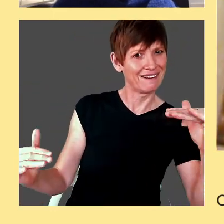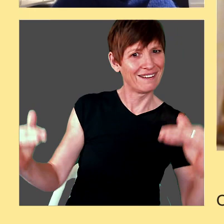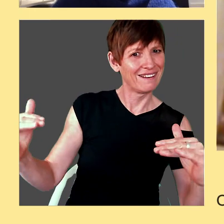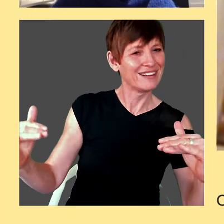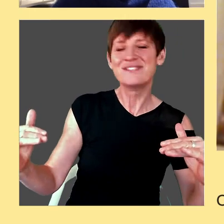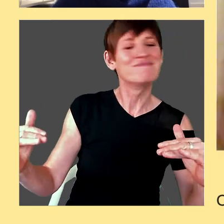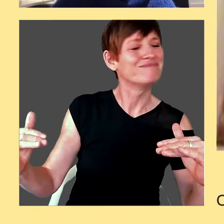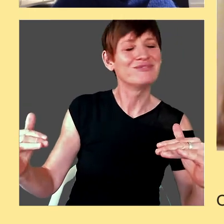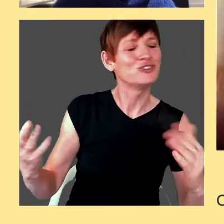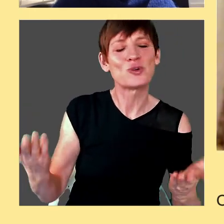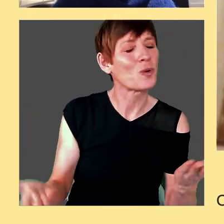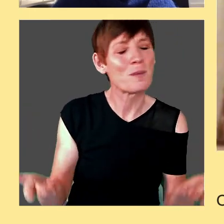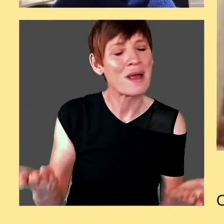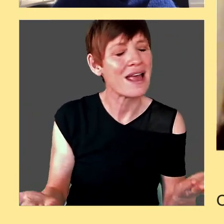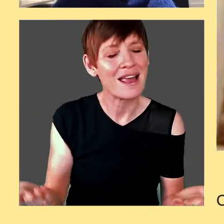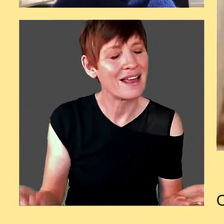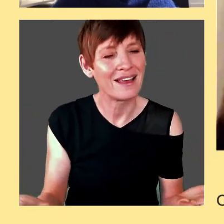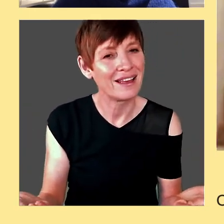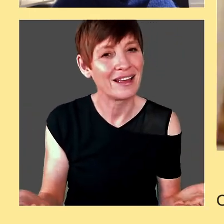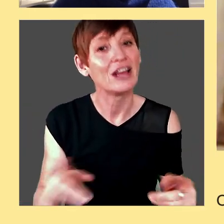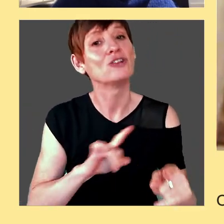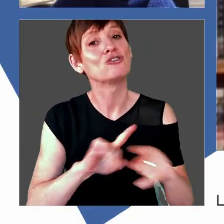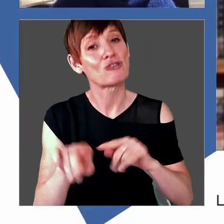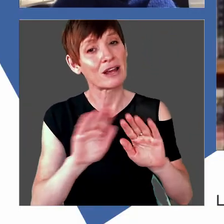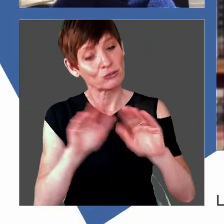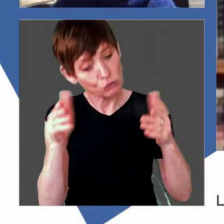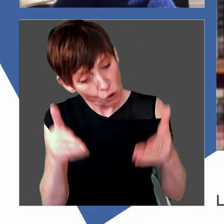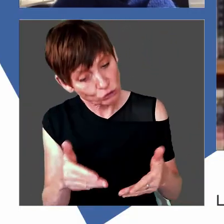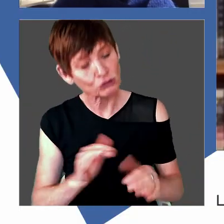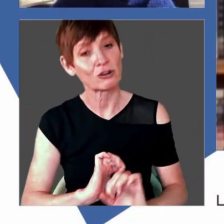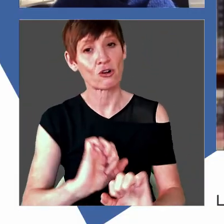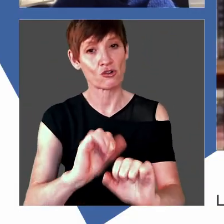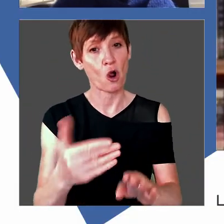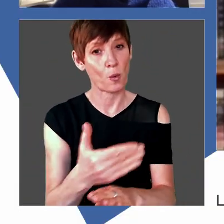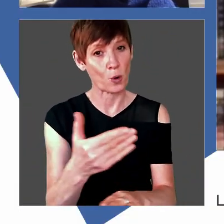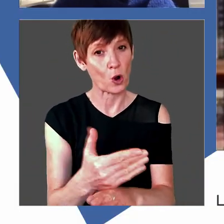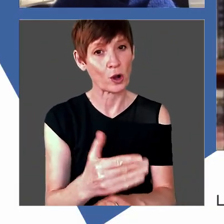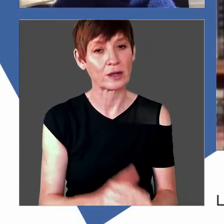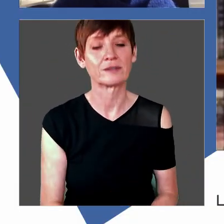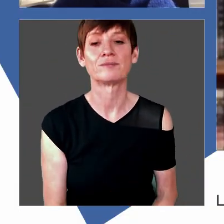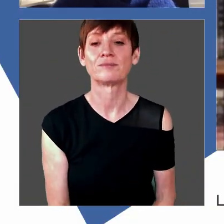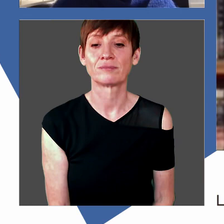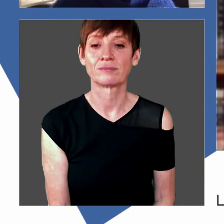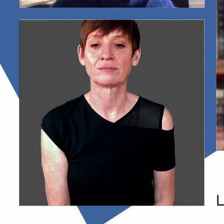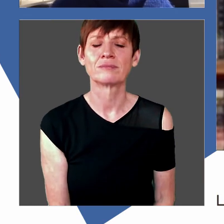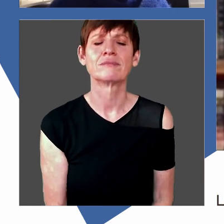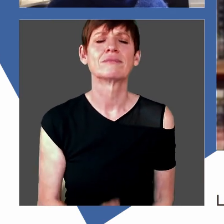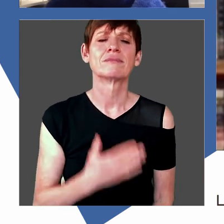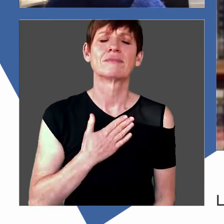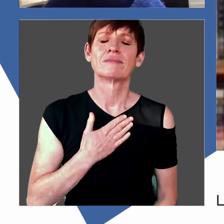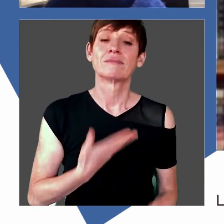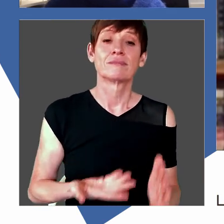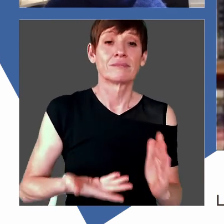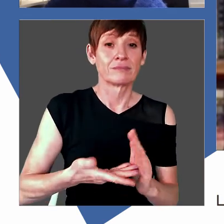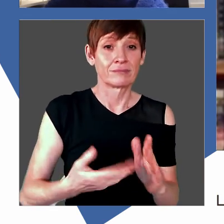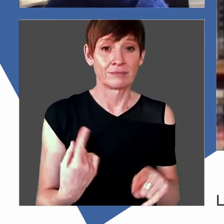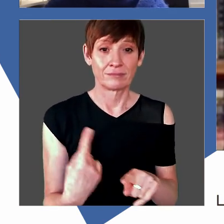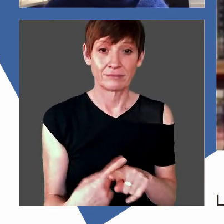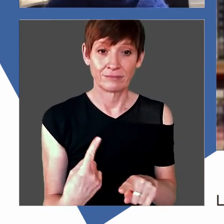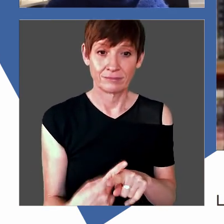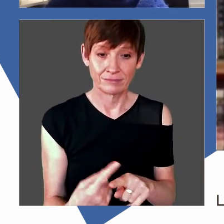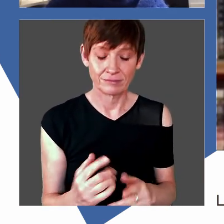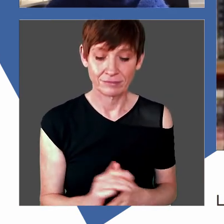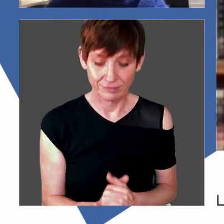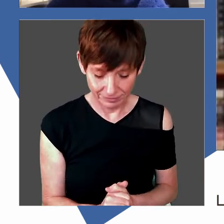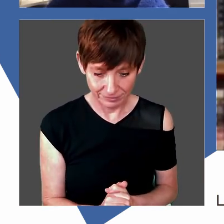with anyone else, just try to concentrate on your work. Can I say something very quickly as well, in addition to that, just to say that, like, I think